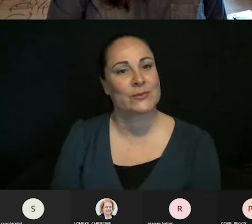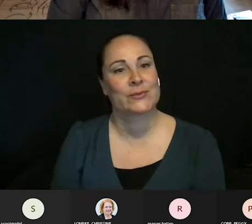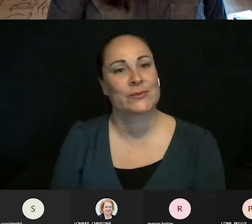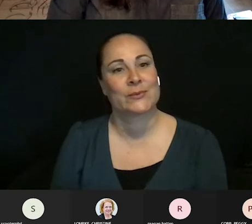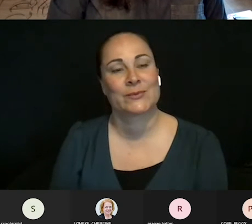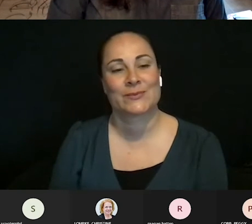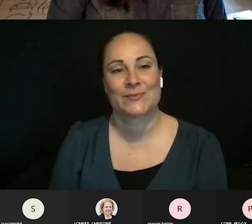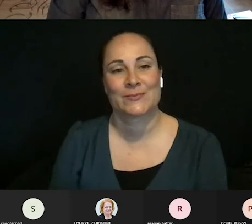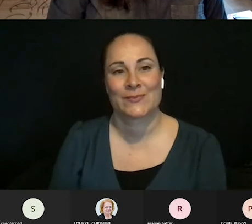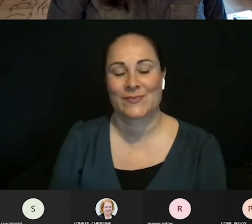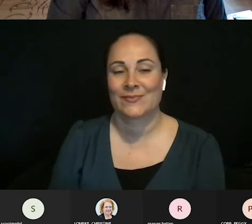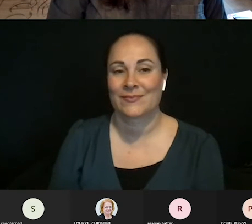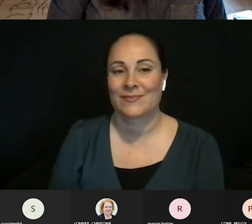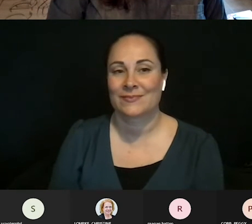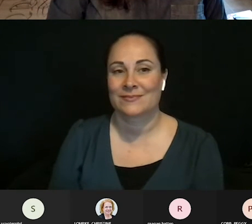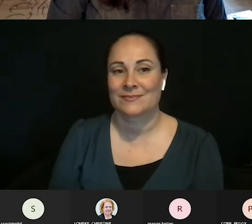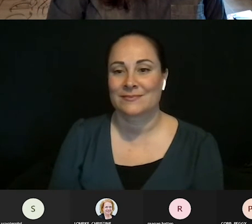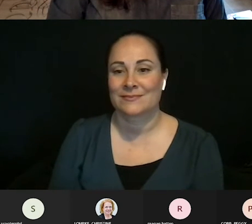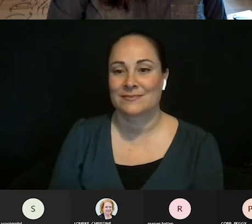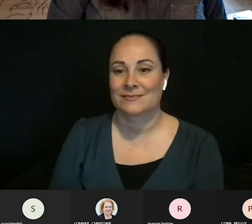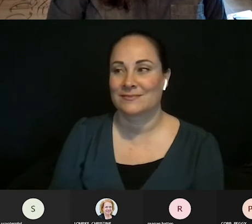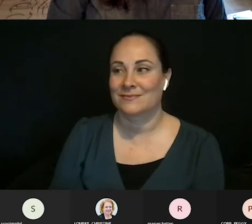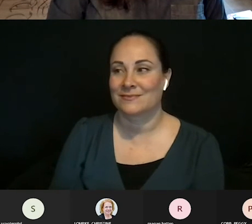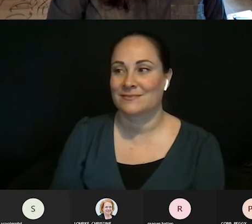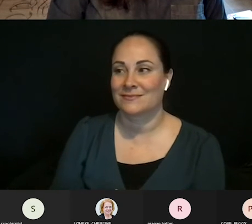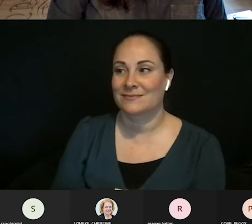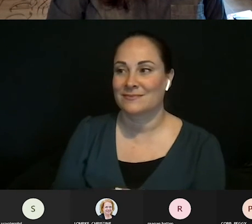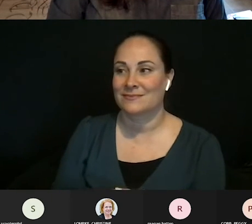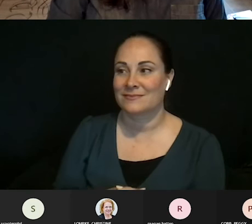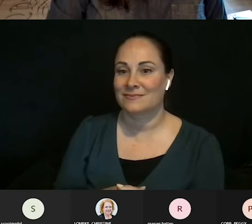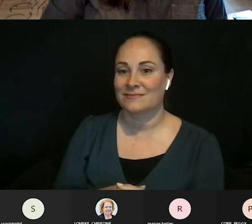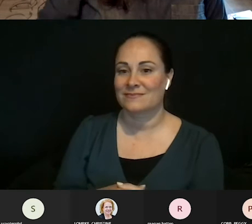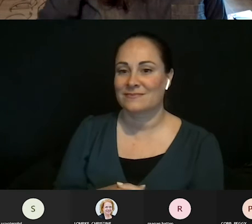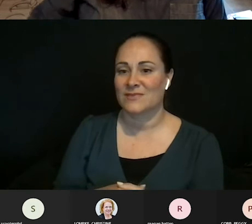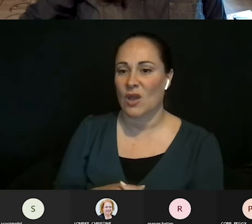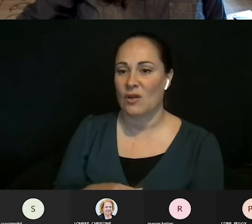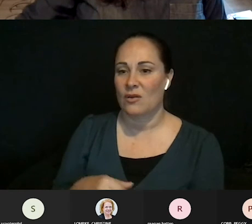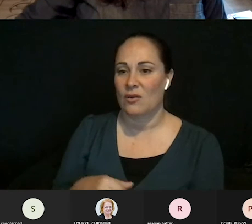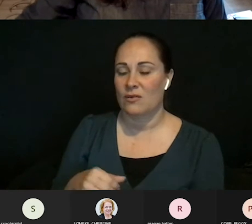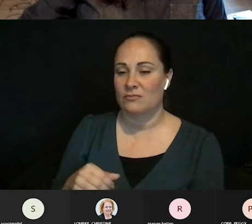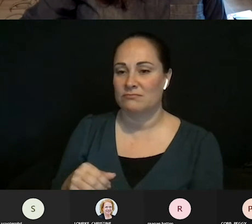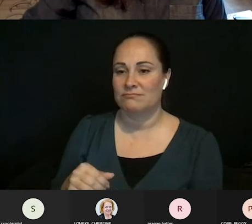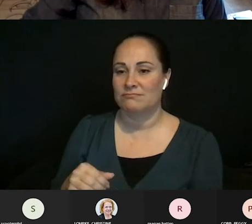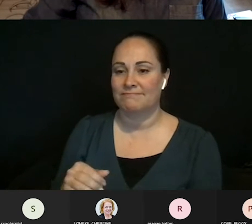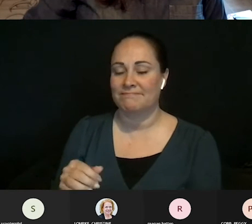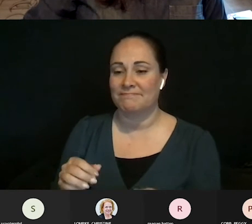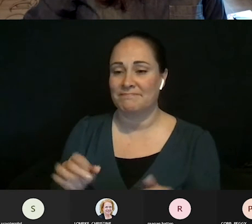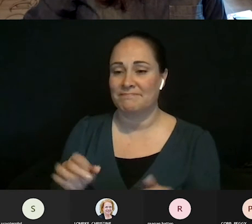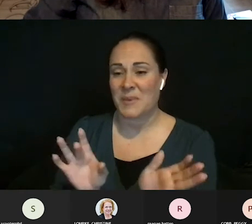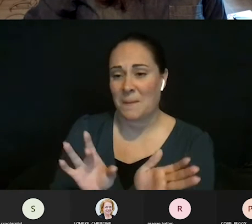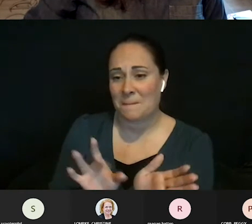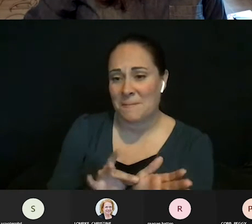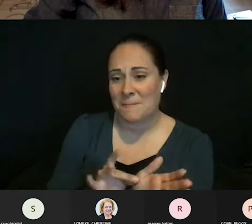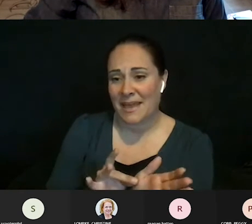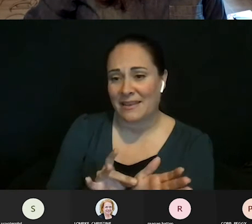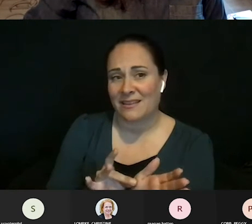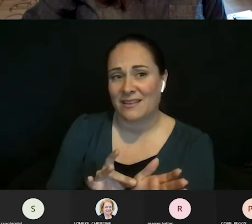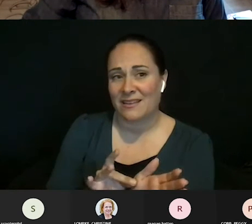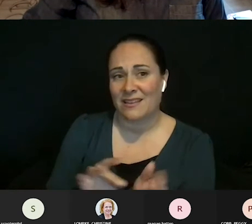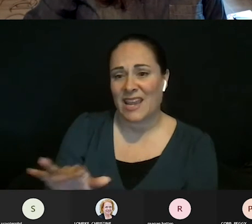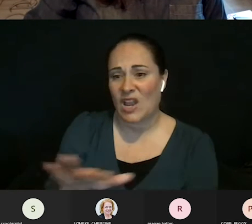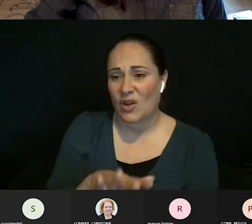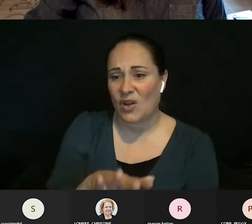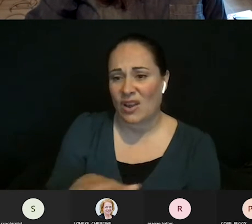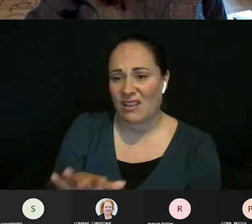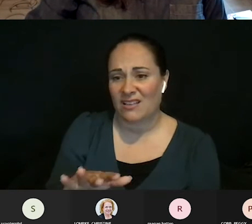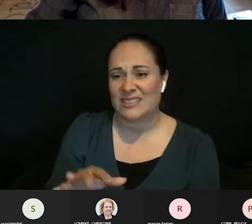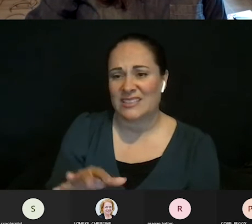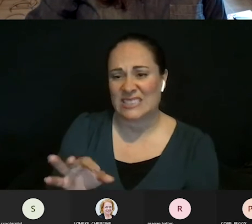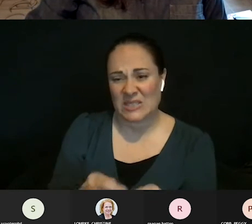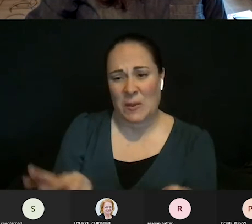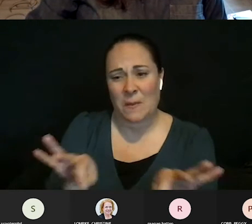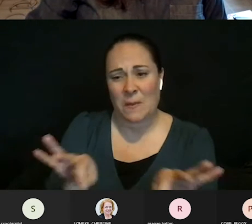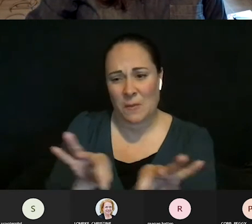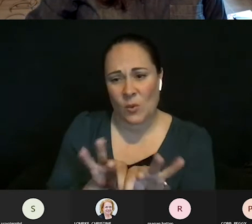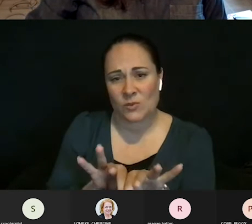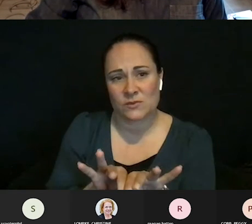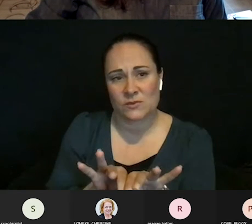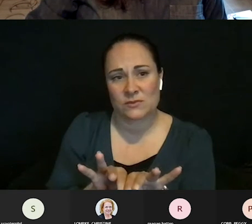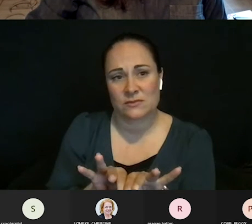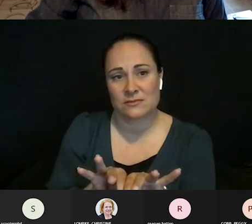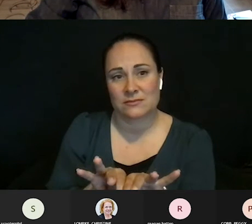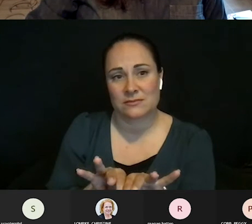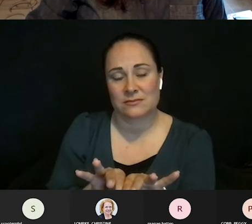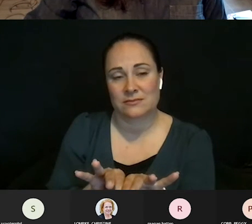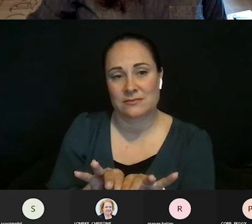The orientation of the magnets around the battery is super important. So the idea is any magnet